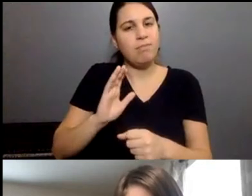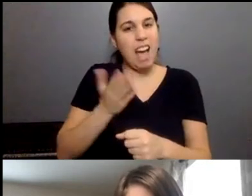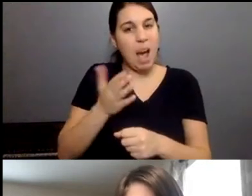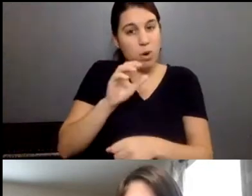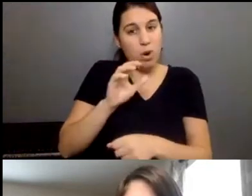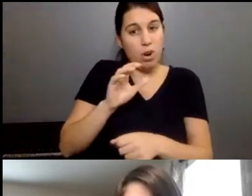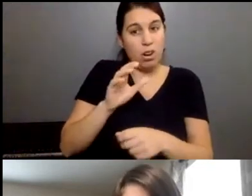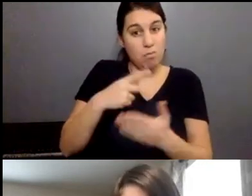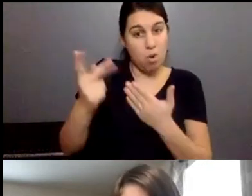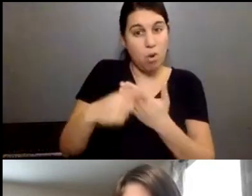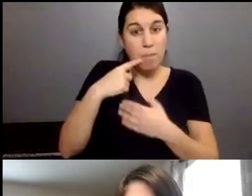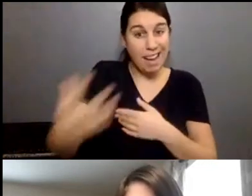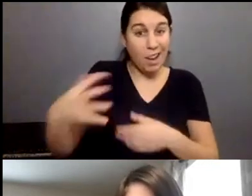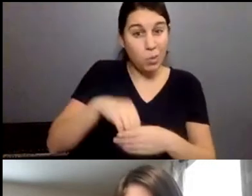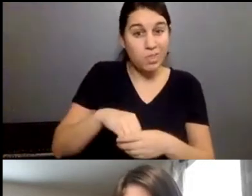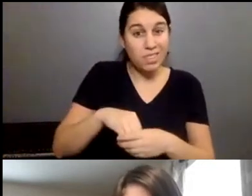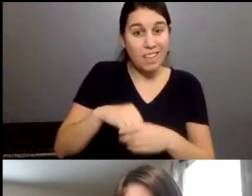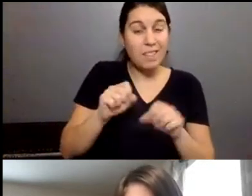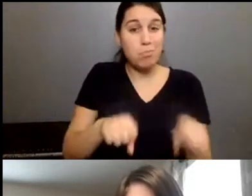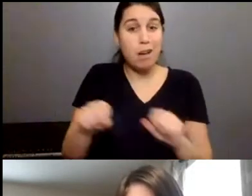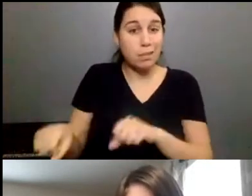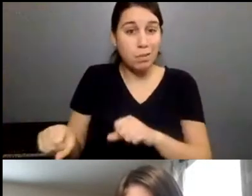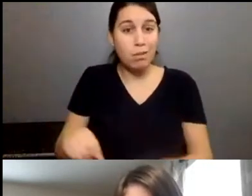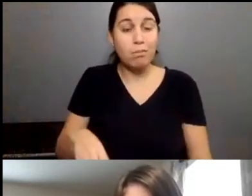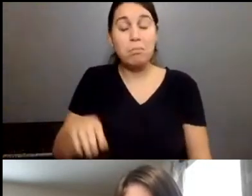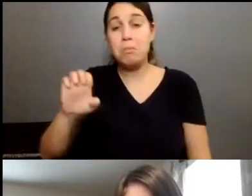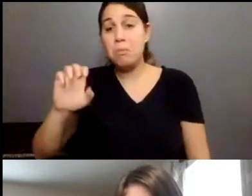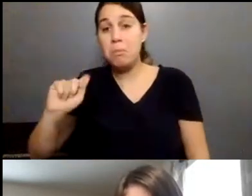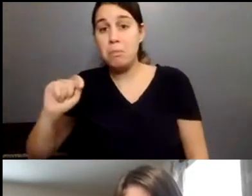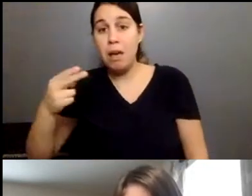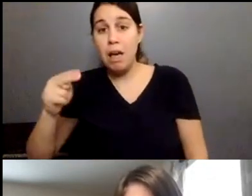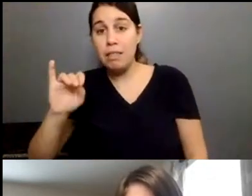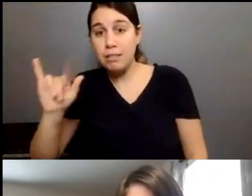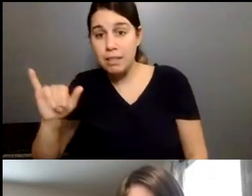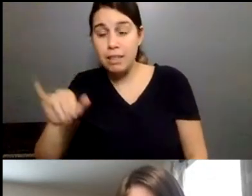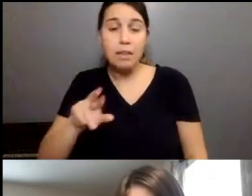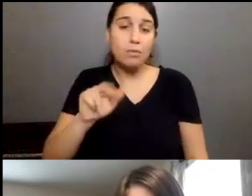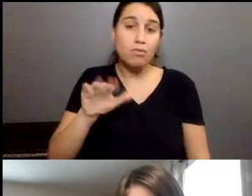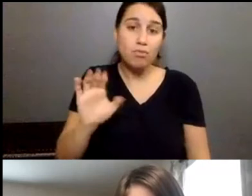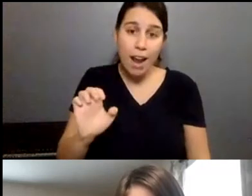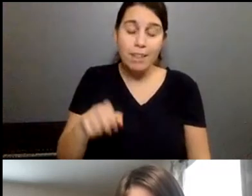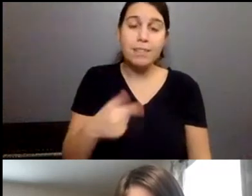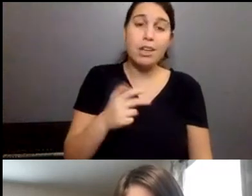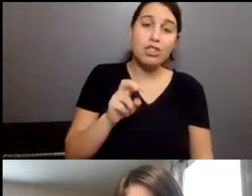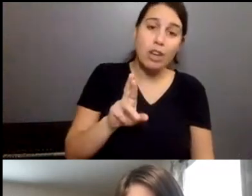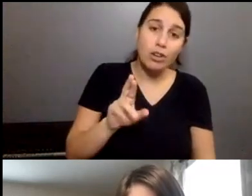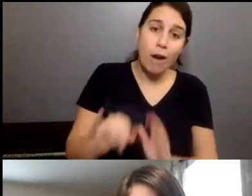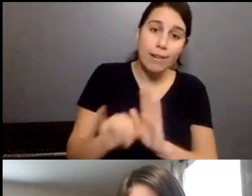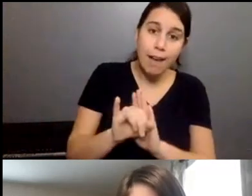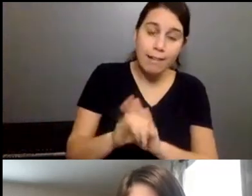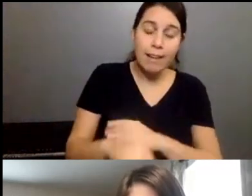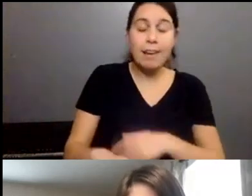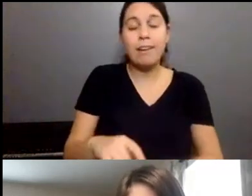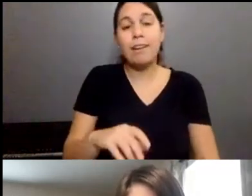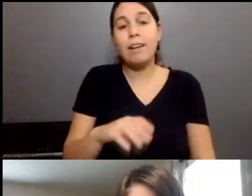inclusive as possible. And that's around ethnicity as in the question, but also race and gender identity. And really have